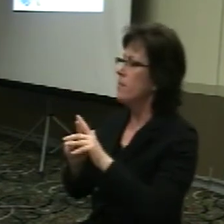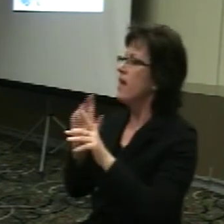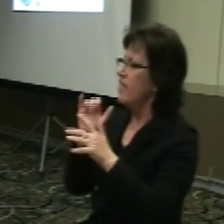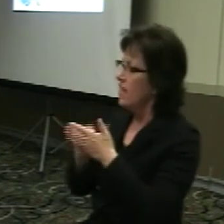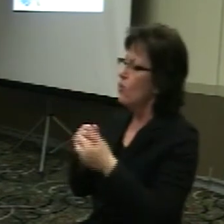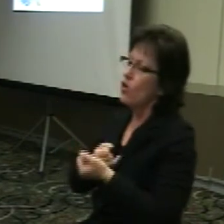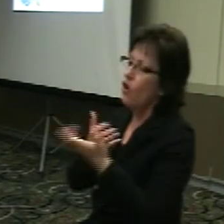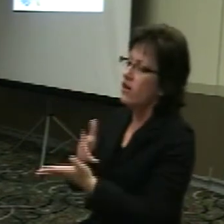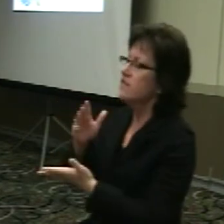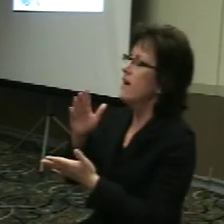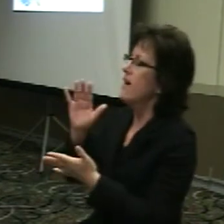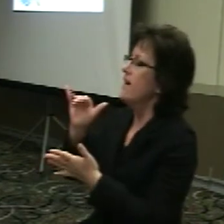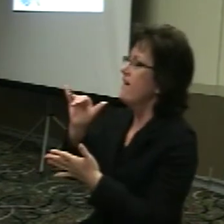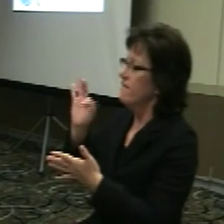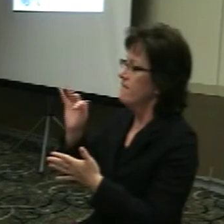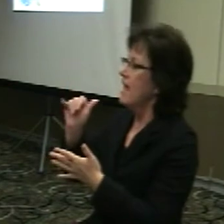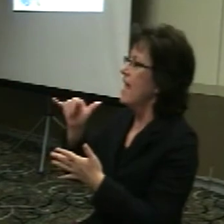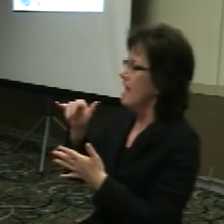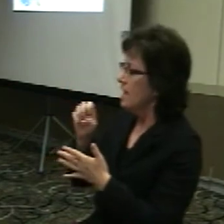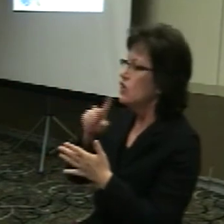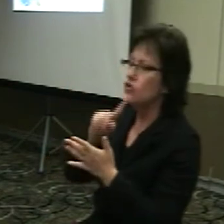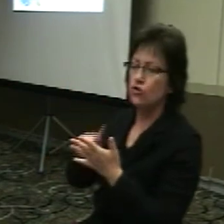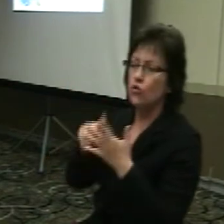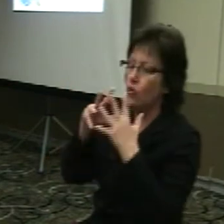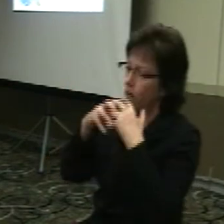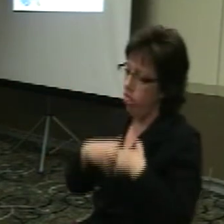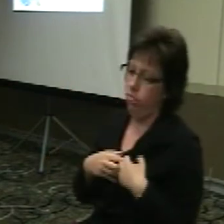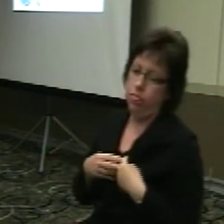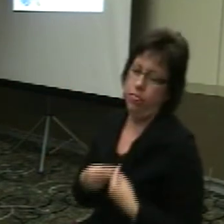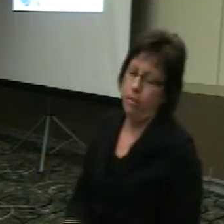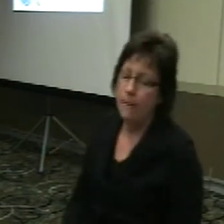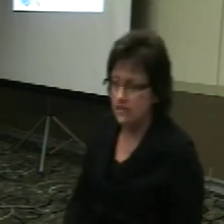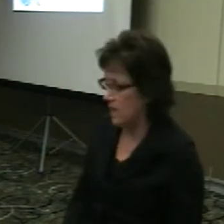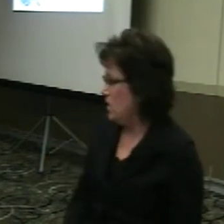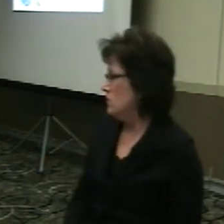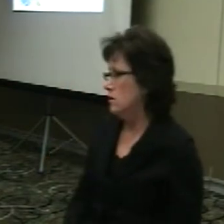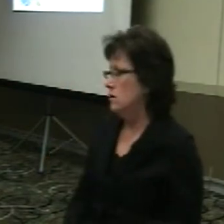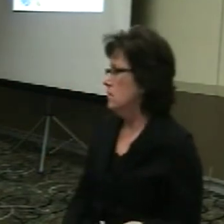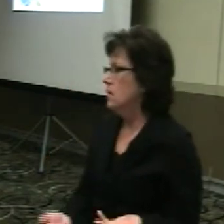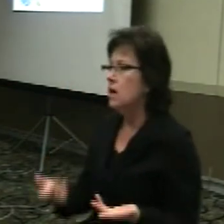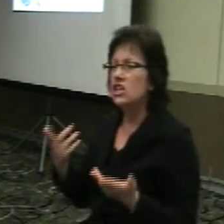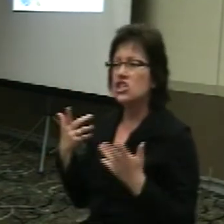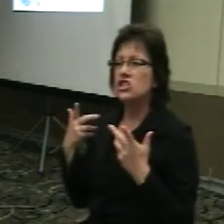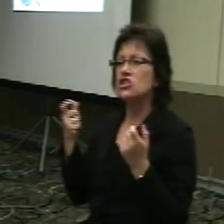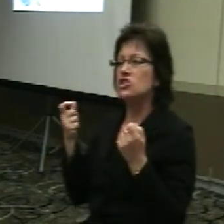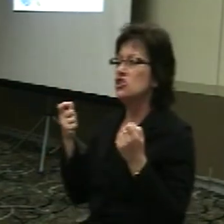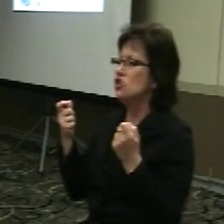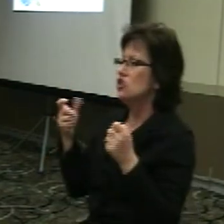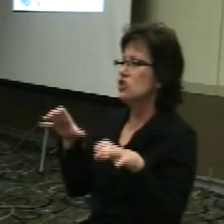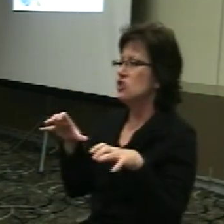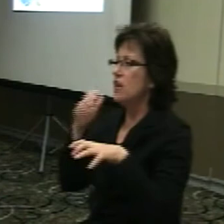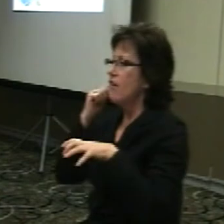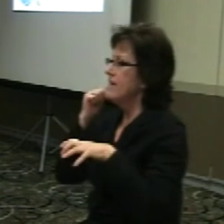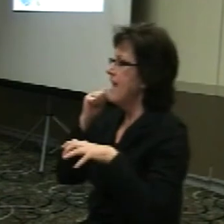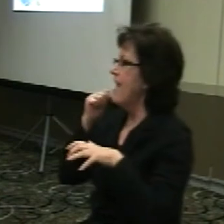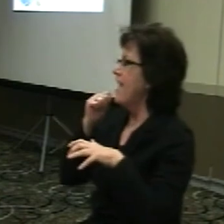I don't even know I'm doing this anymore. It has become so much a part of how we live our life